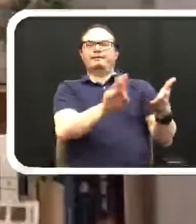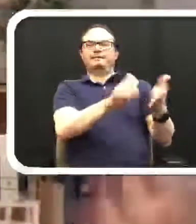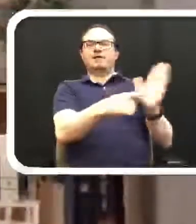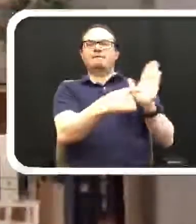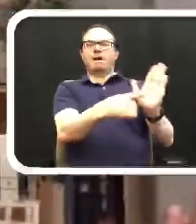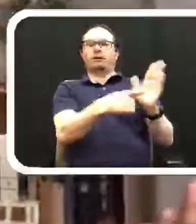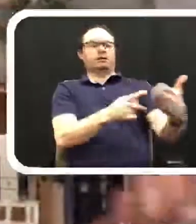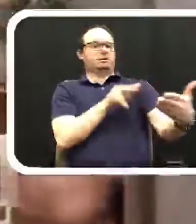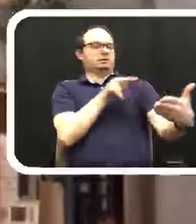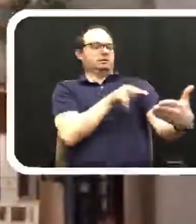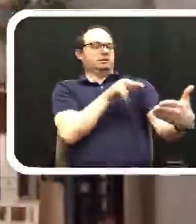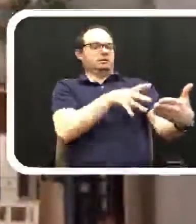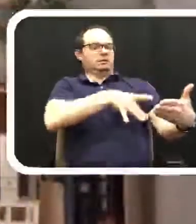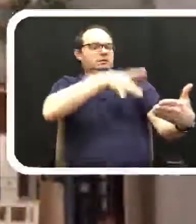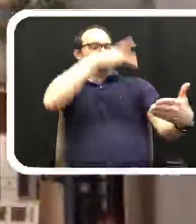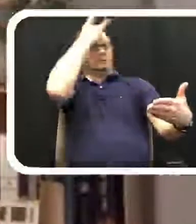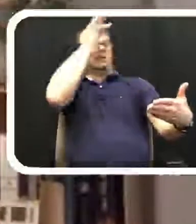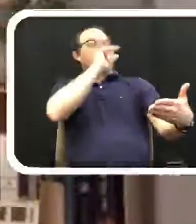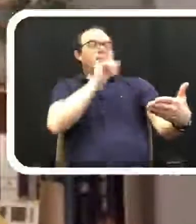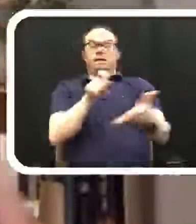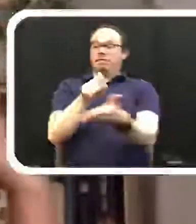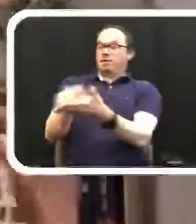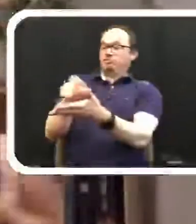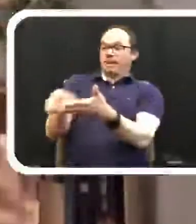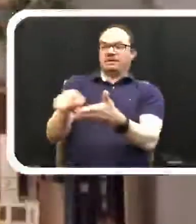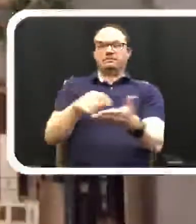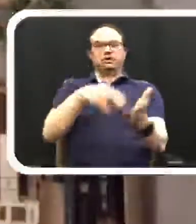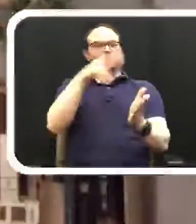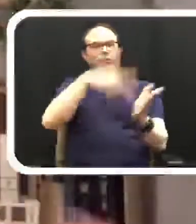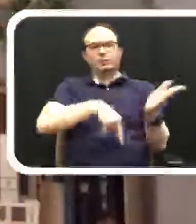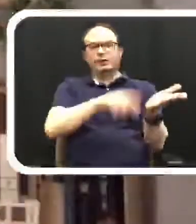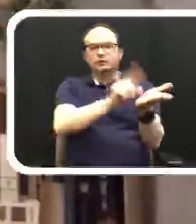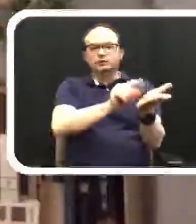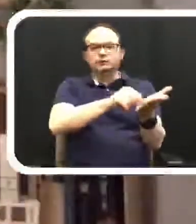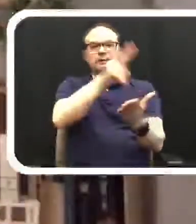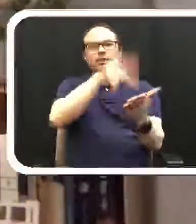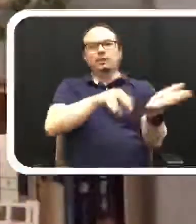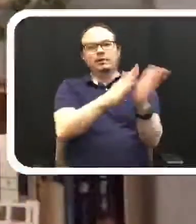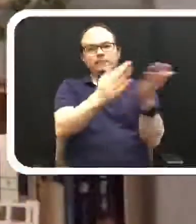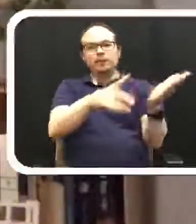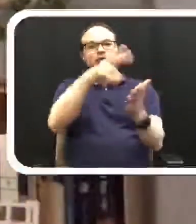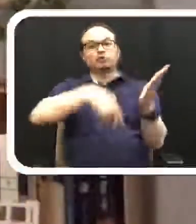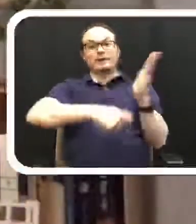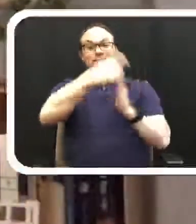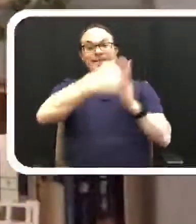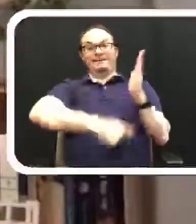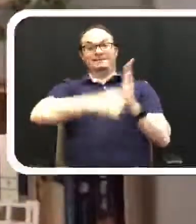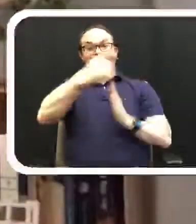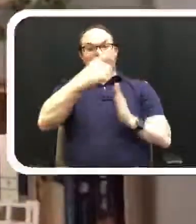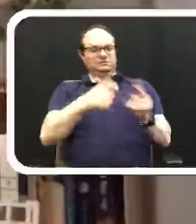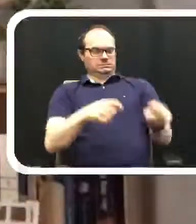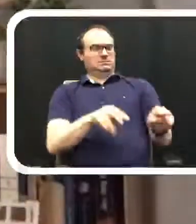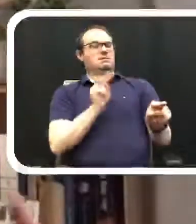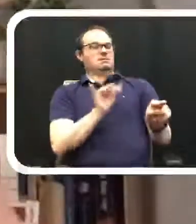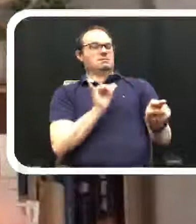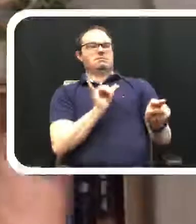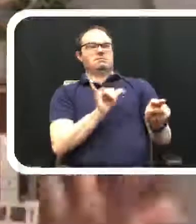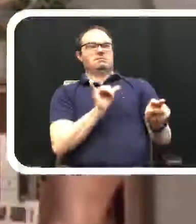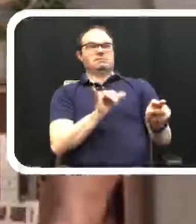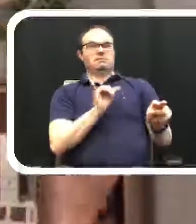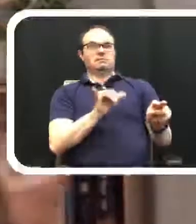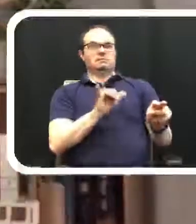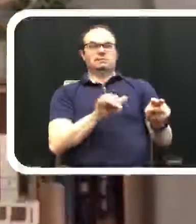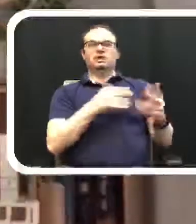And read widely, look at a newspaper, read a book, look at a magazine. You have so much access